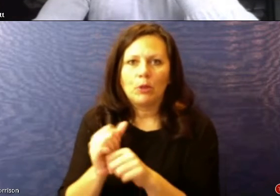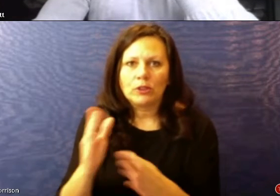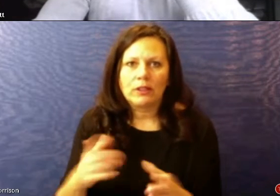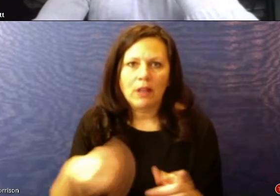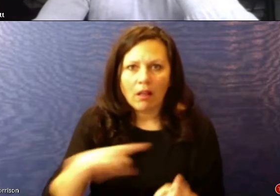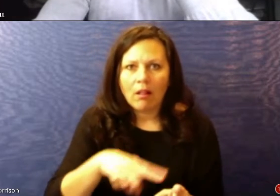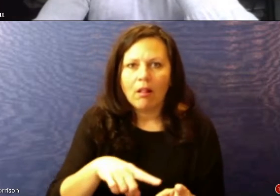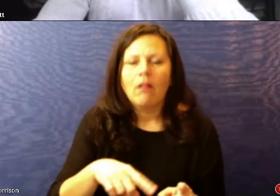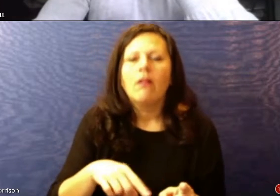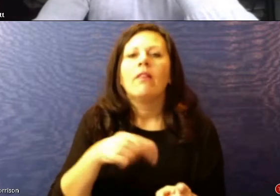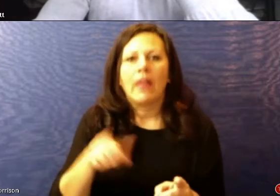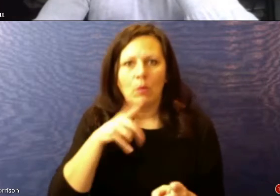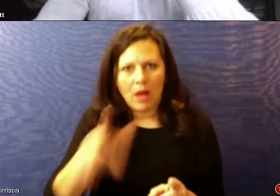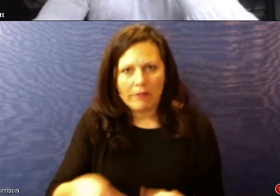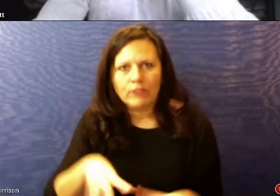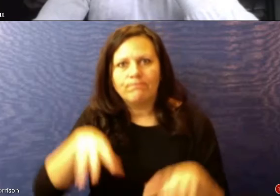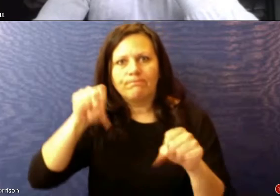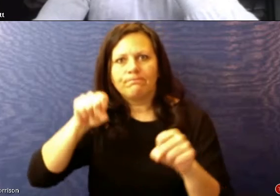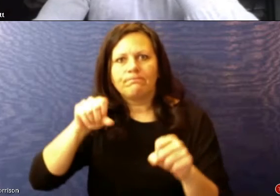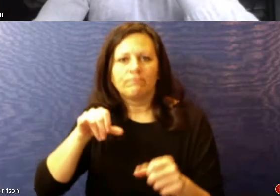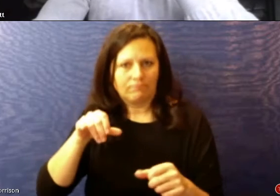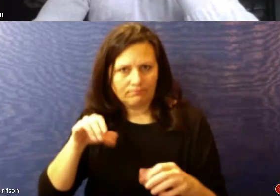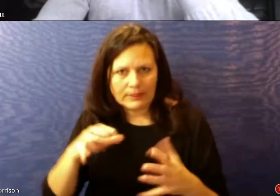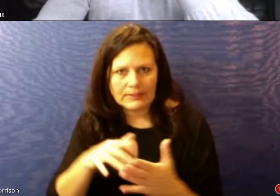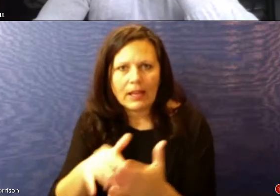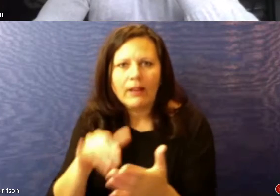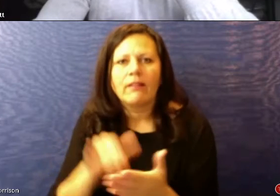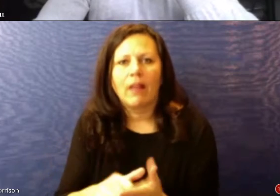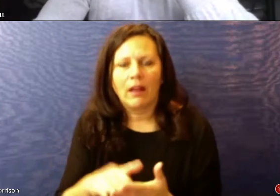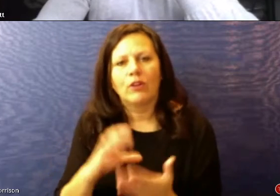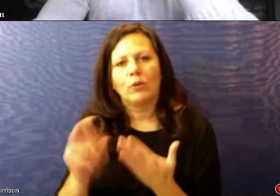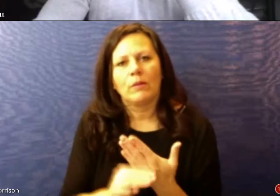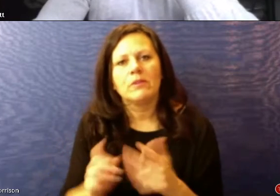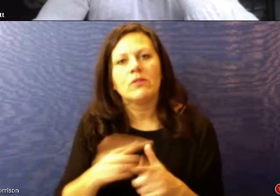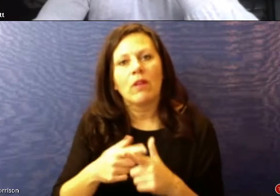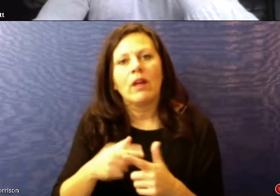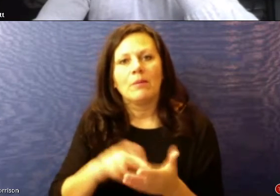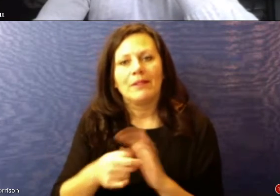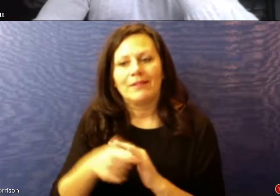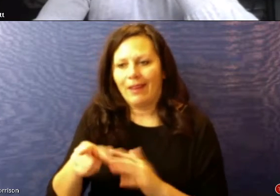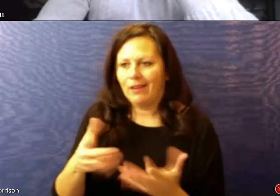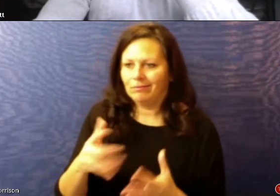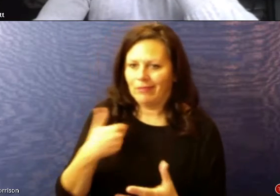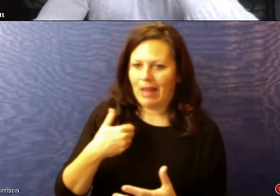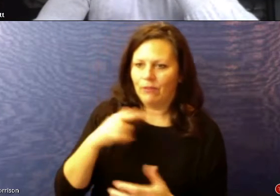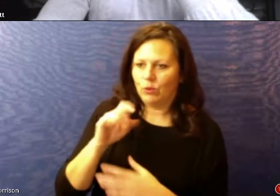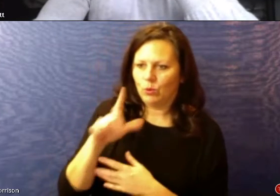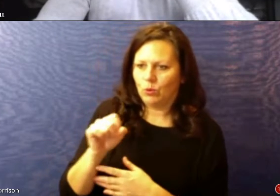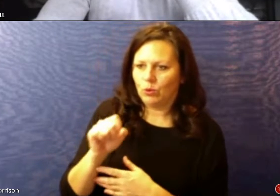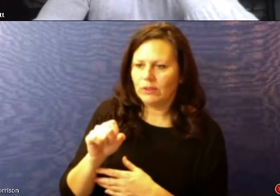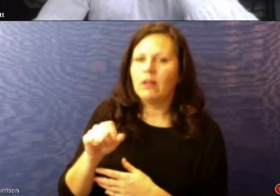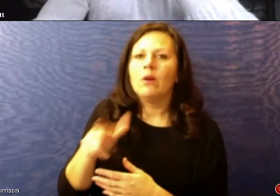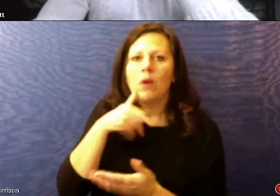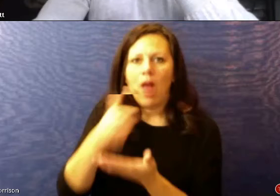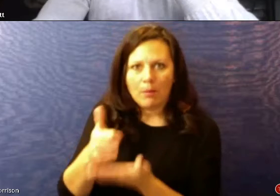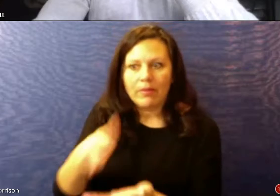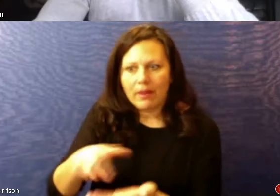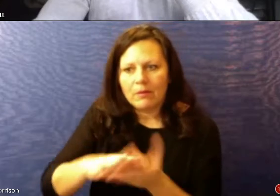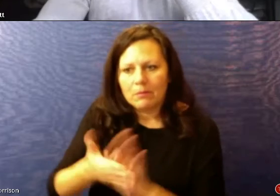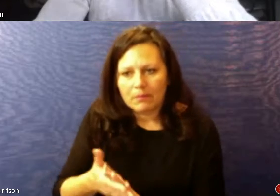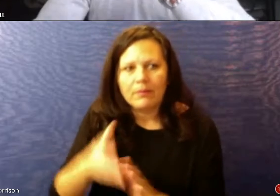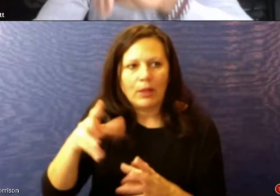to ensure that they have the tools that they need to be as inclusive as possible and to create the kind of